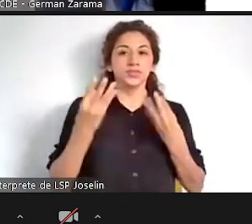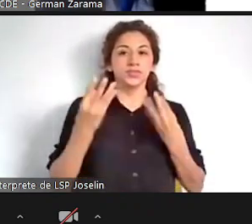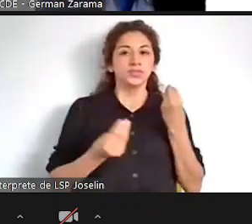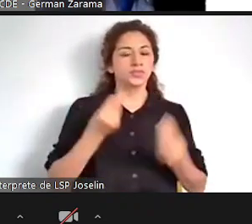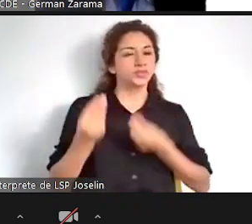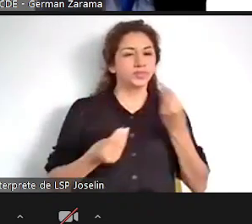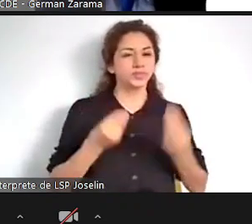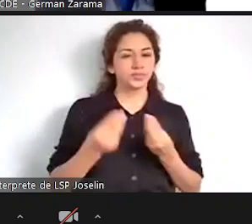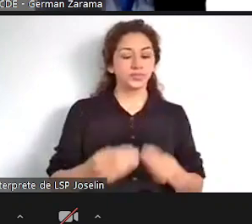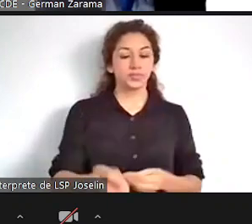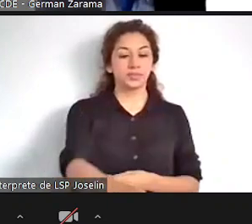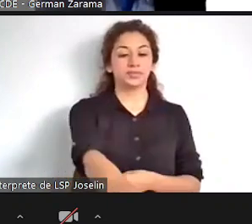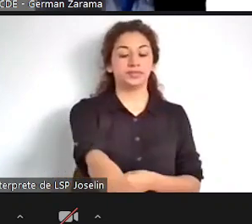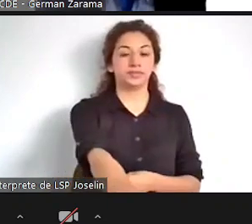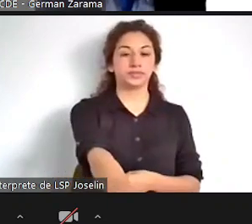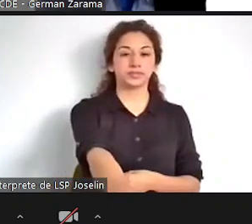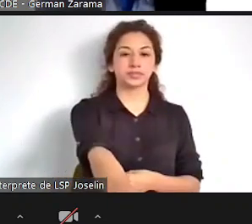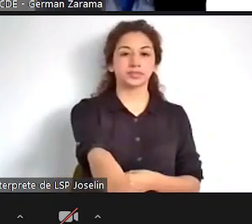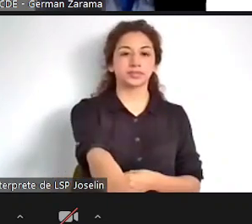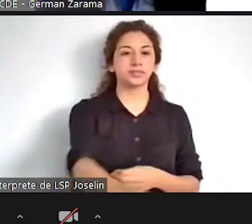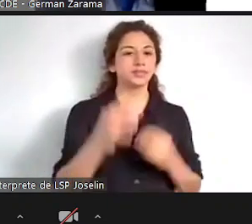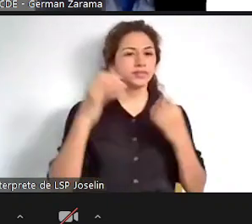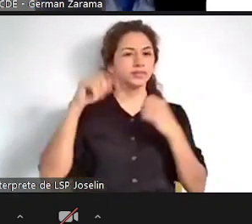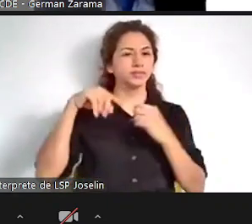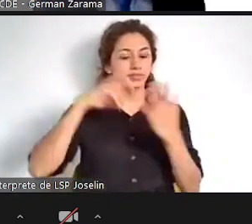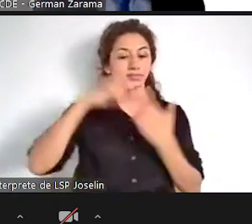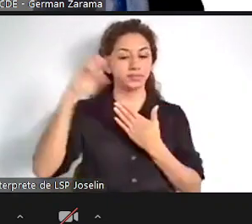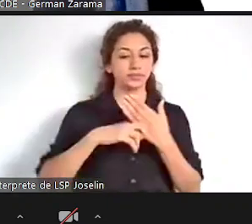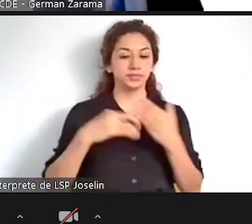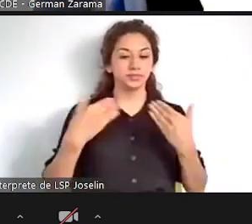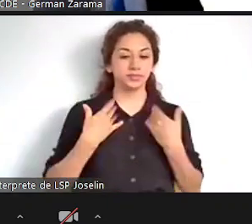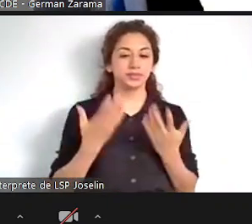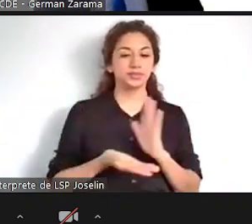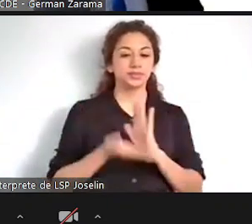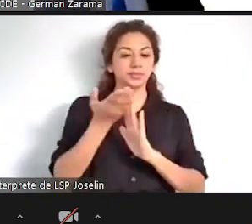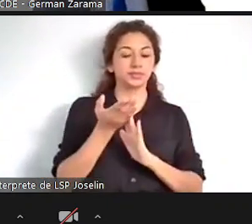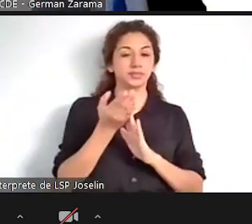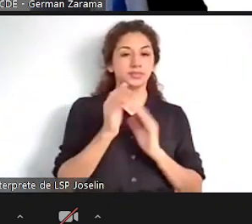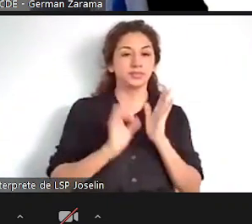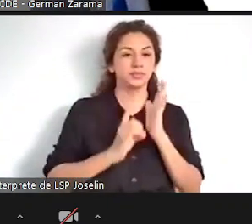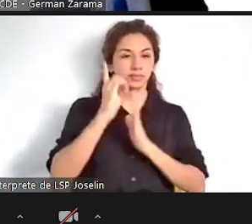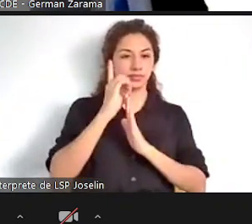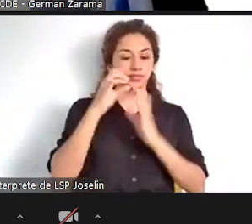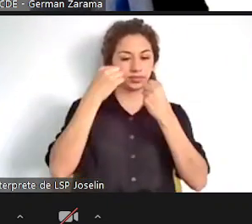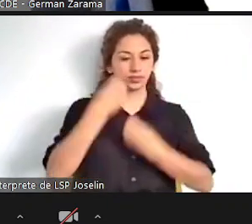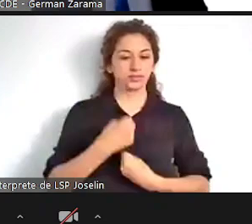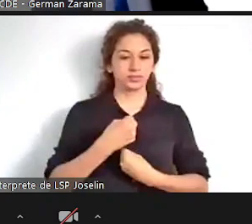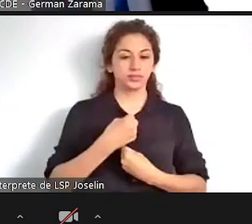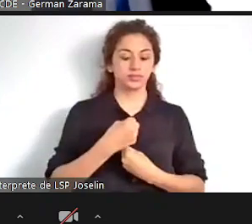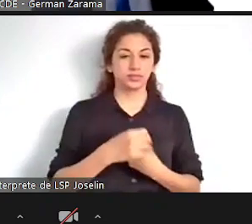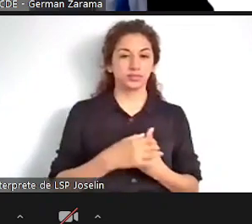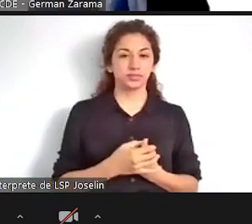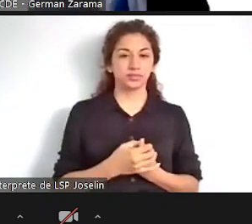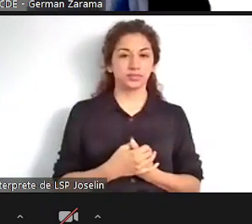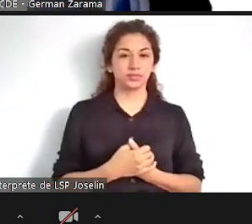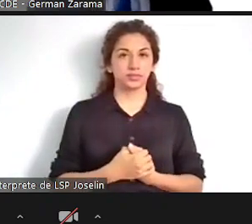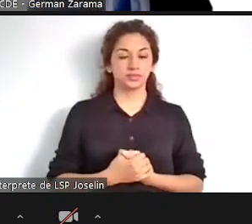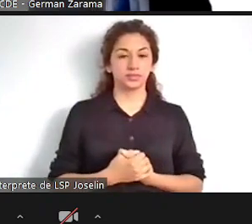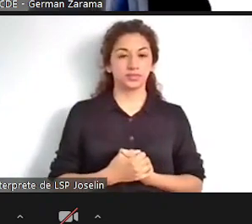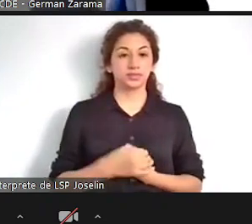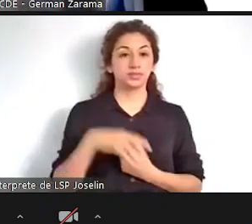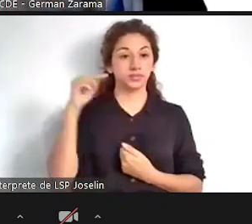the human beings and workers and how the plan can improve the competitiveness of productivity and